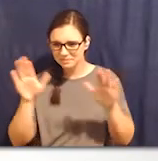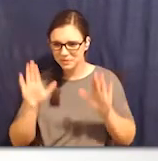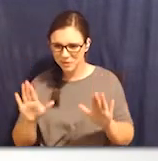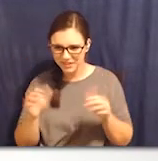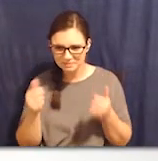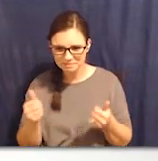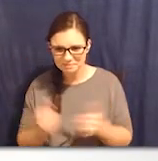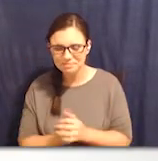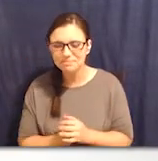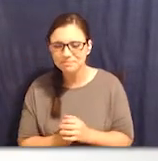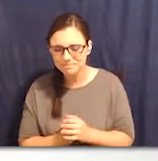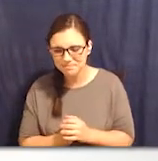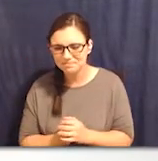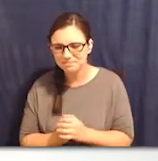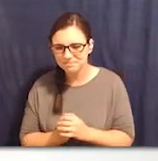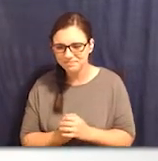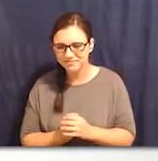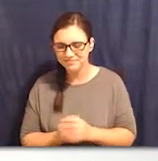Okay, here we go. Great.